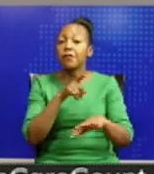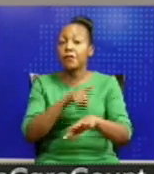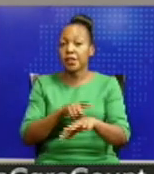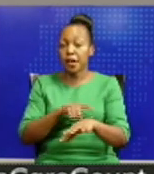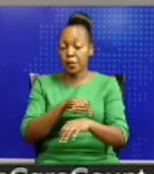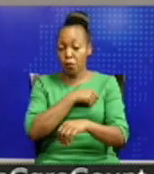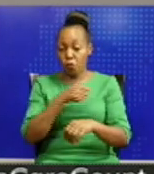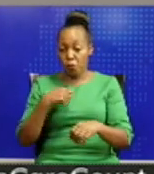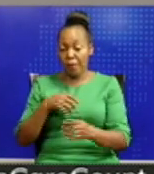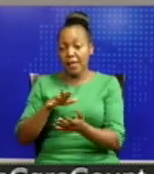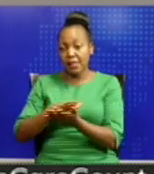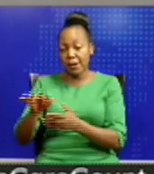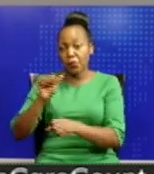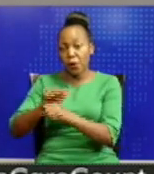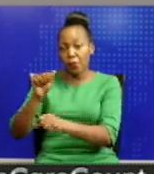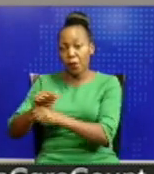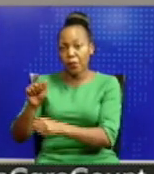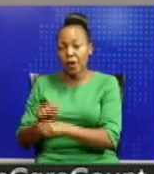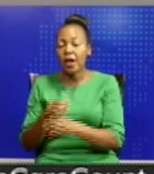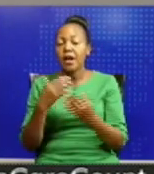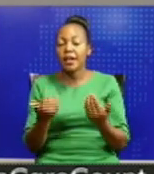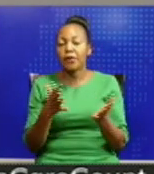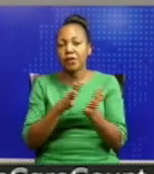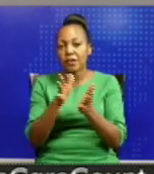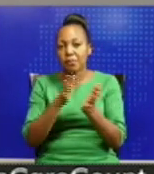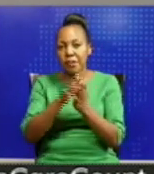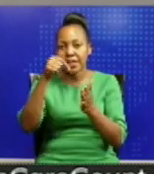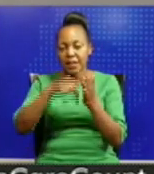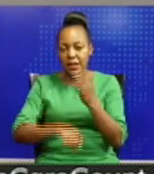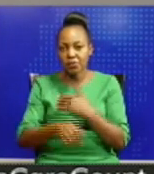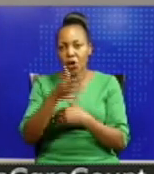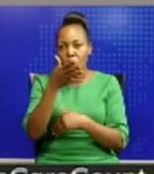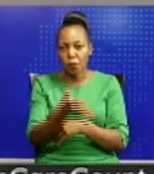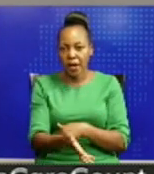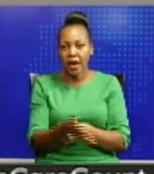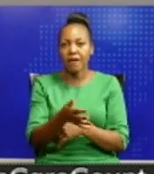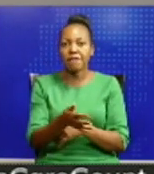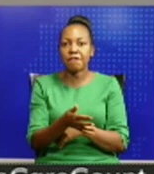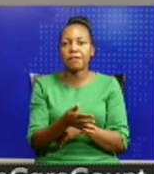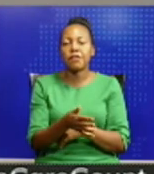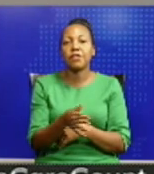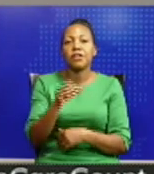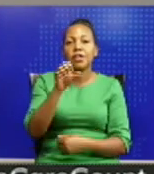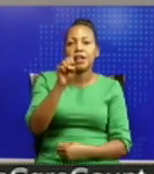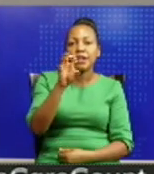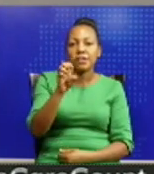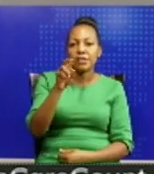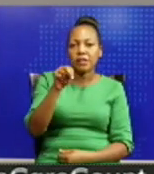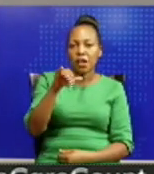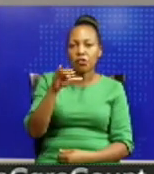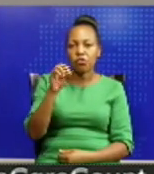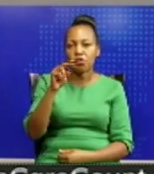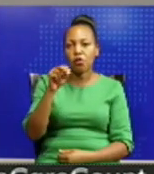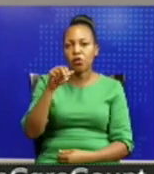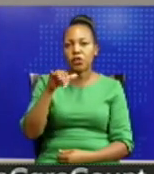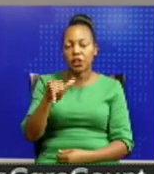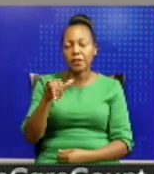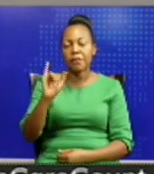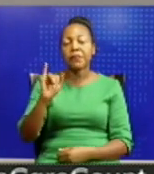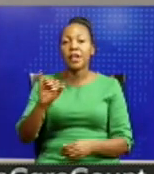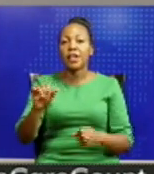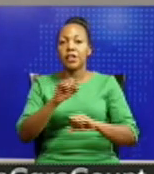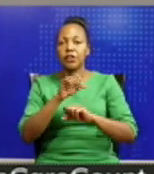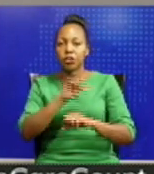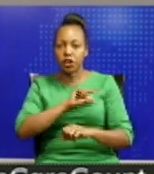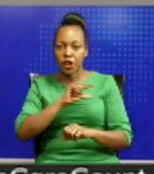women spend. To expand more on these, we do have, that is Wilson Senyonyi, a gender and protection officer